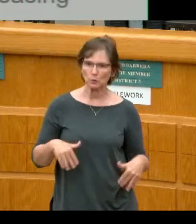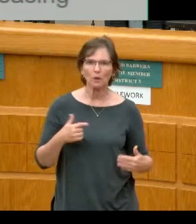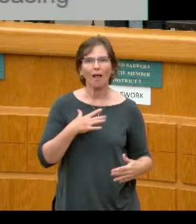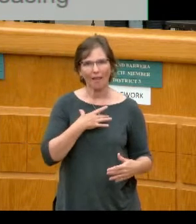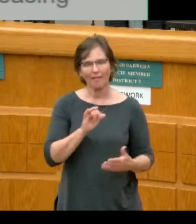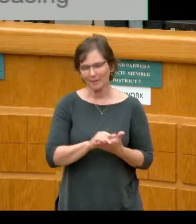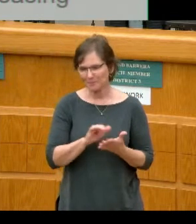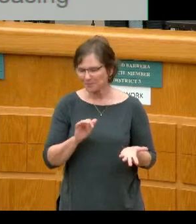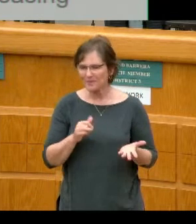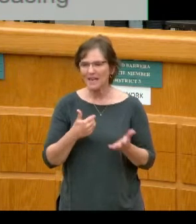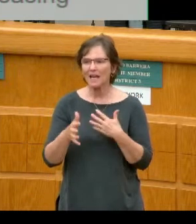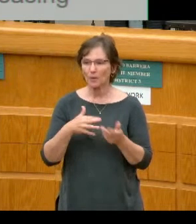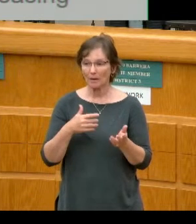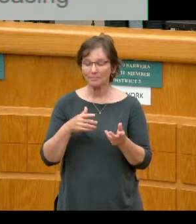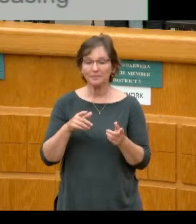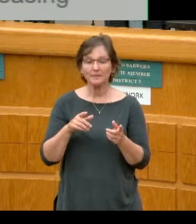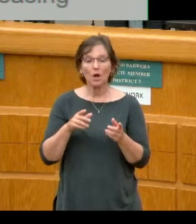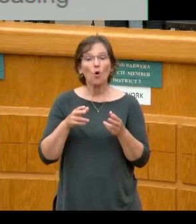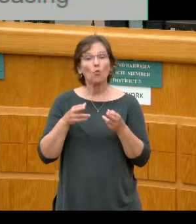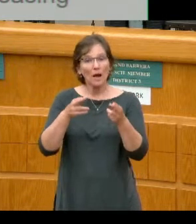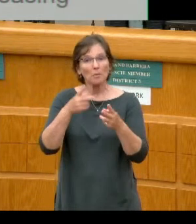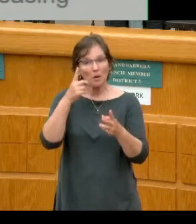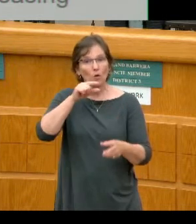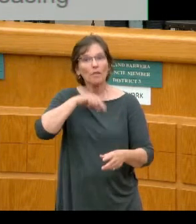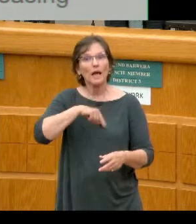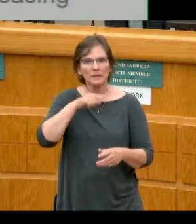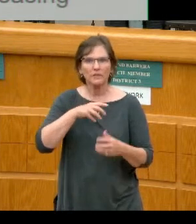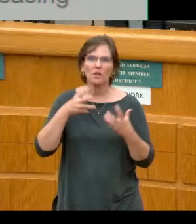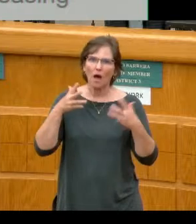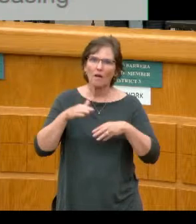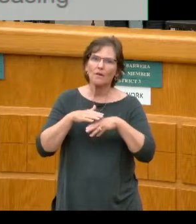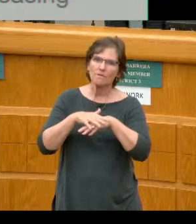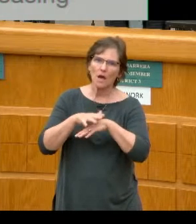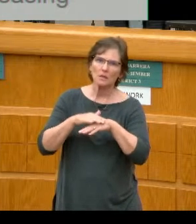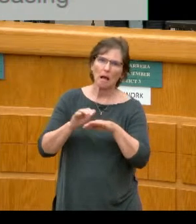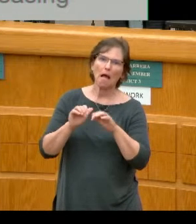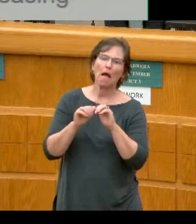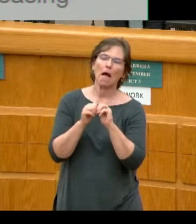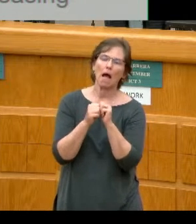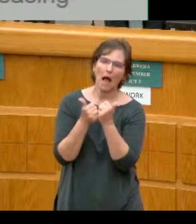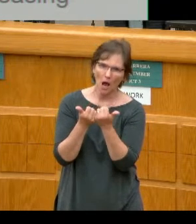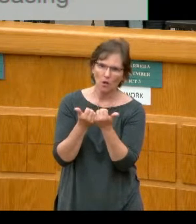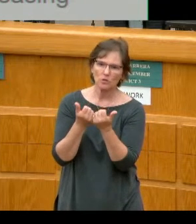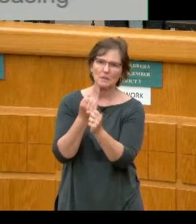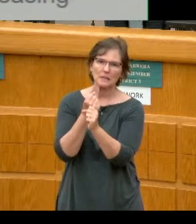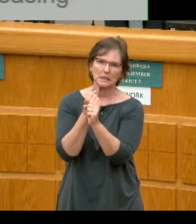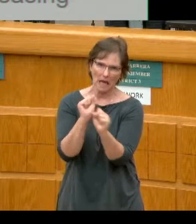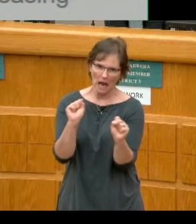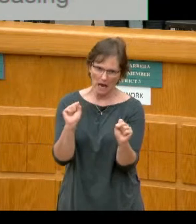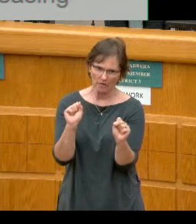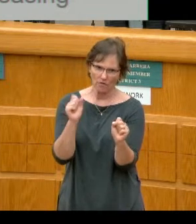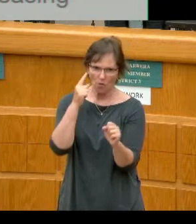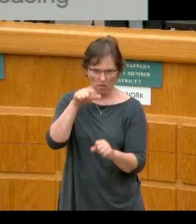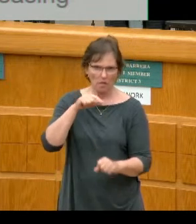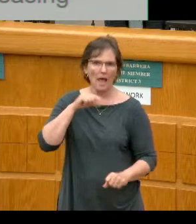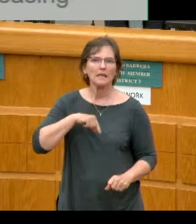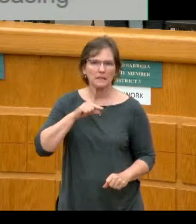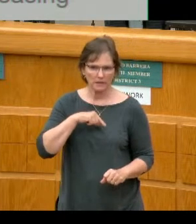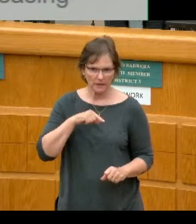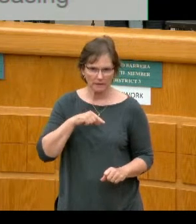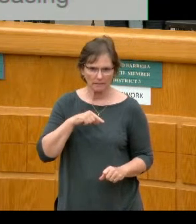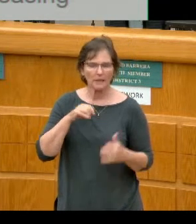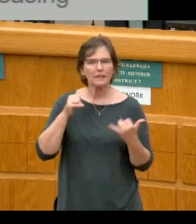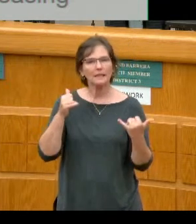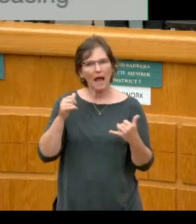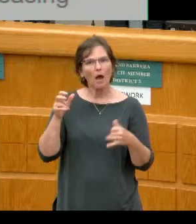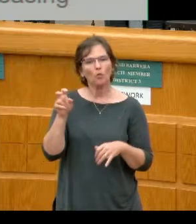can be like the rich and famous and just, order your food online. Maybe you get your kids to do it for you. Then, you don't